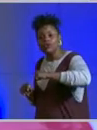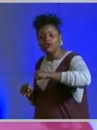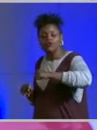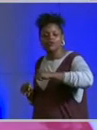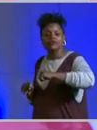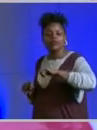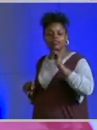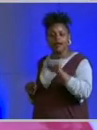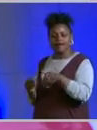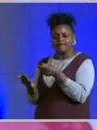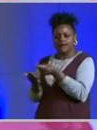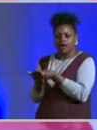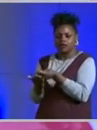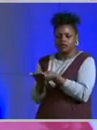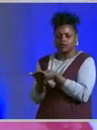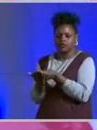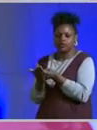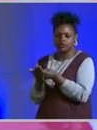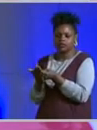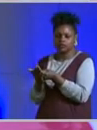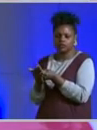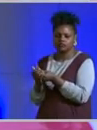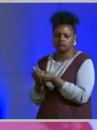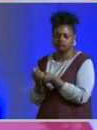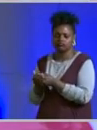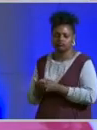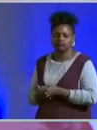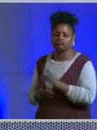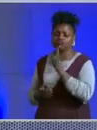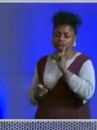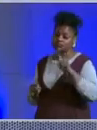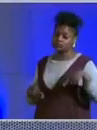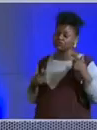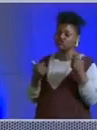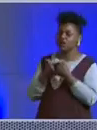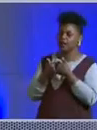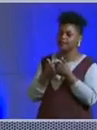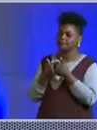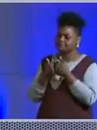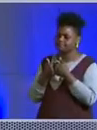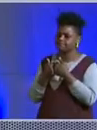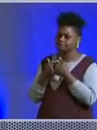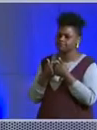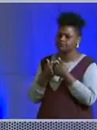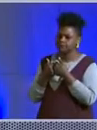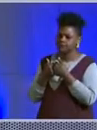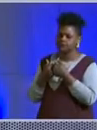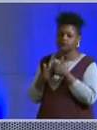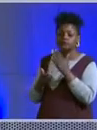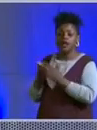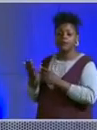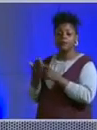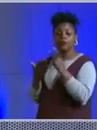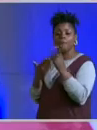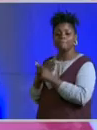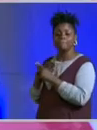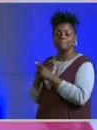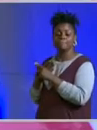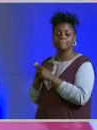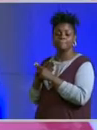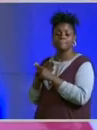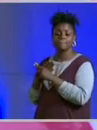pre-development financing, again, which has been a real challenge for them going forward. Some other programs, probably